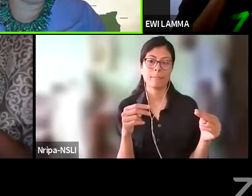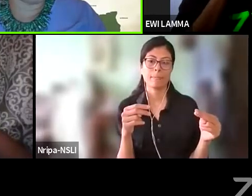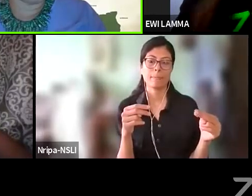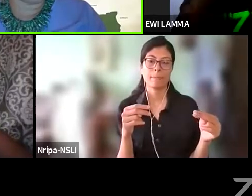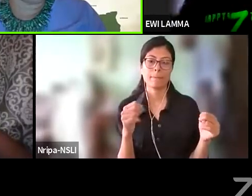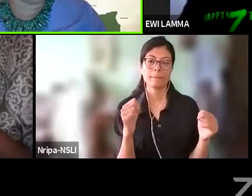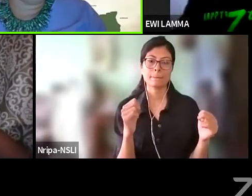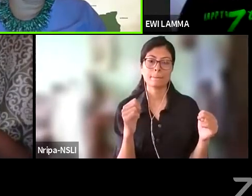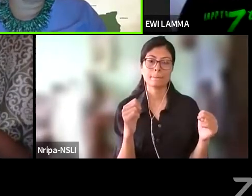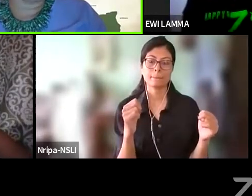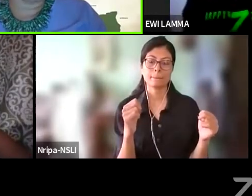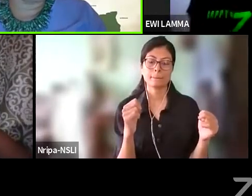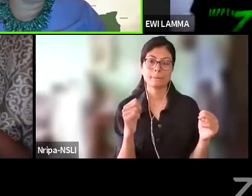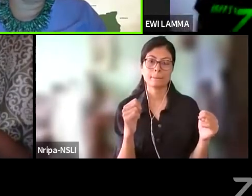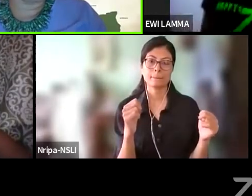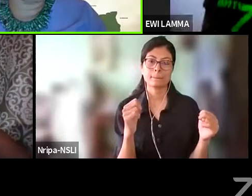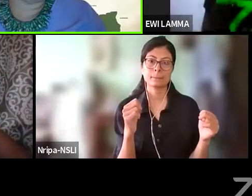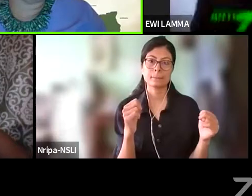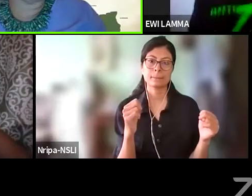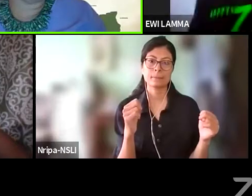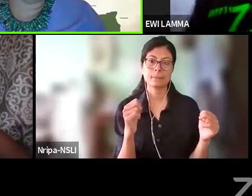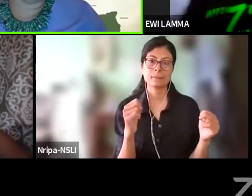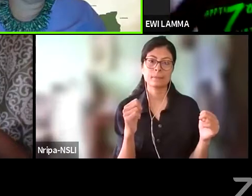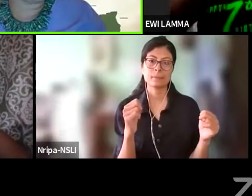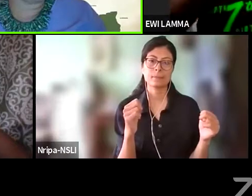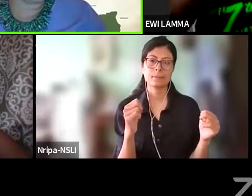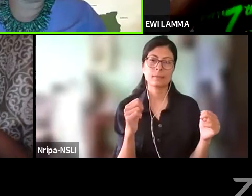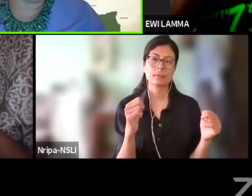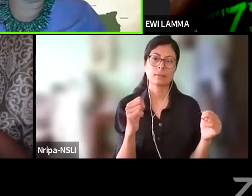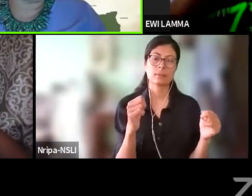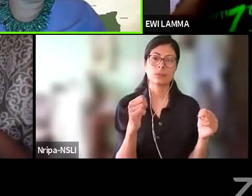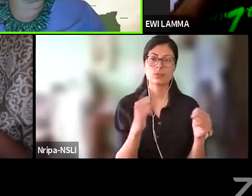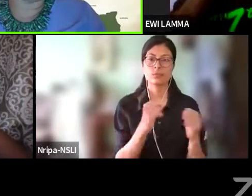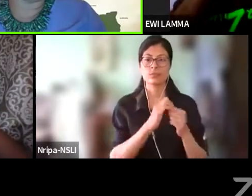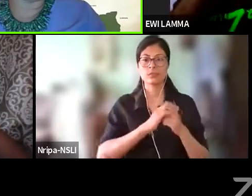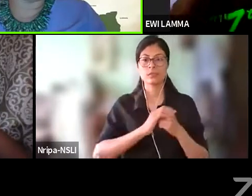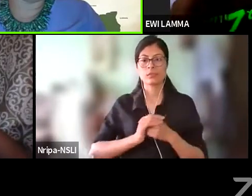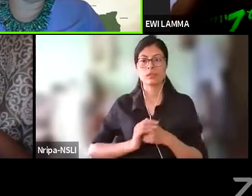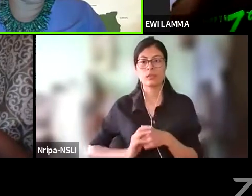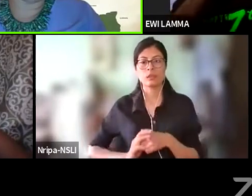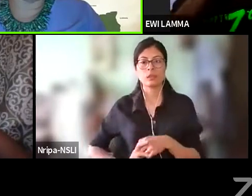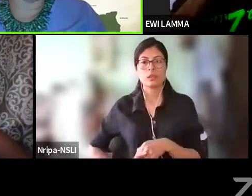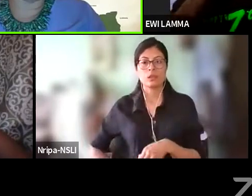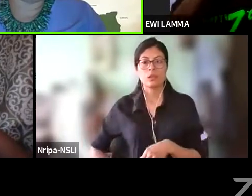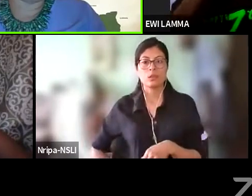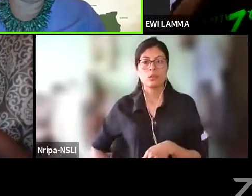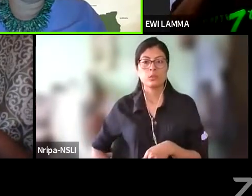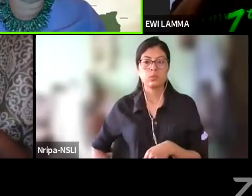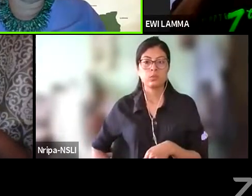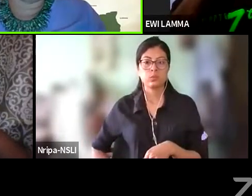empirically what could be done to reduce it, because right now it's just seen as